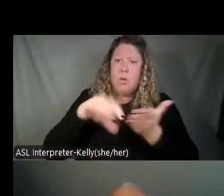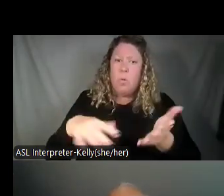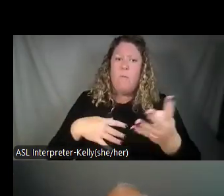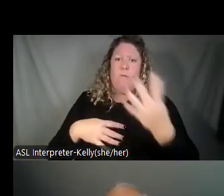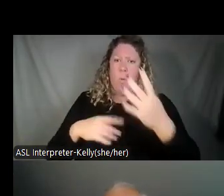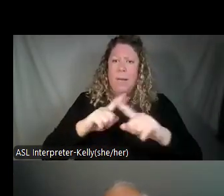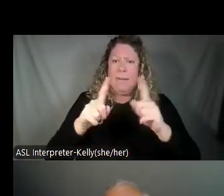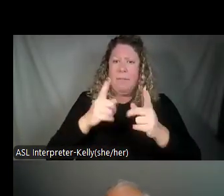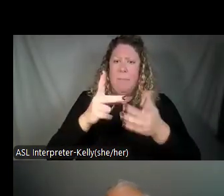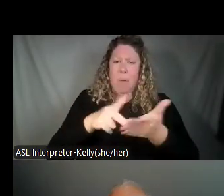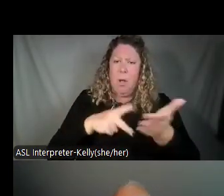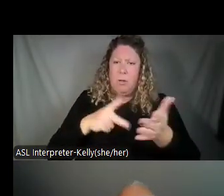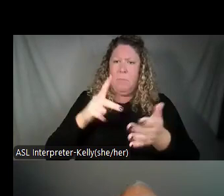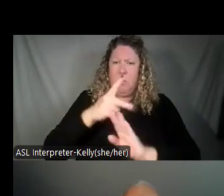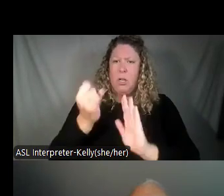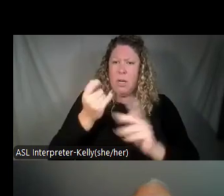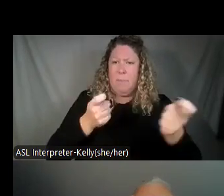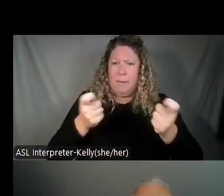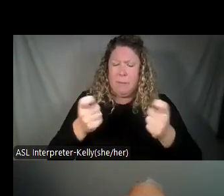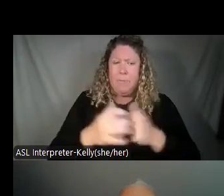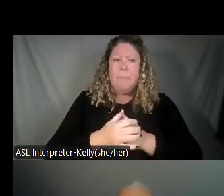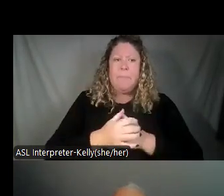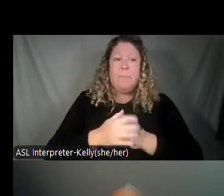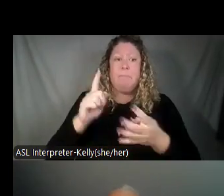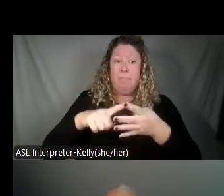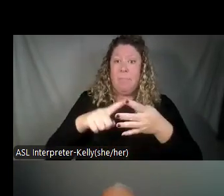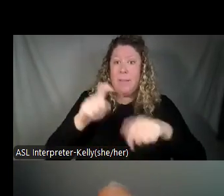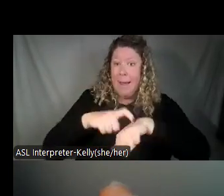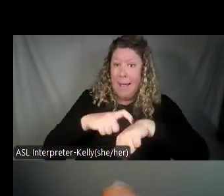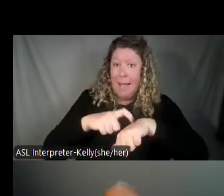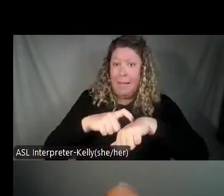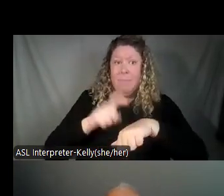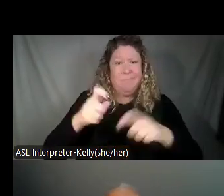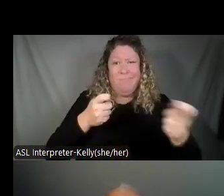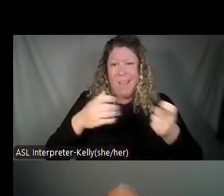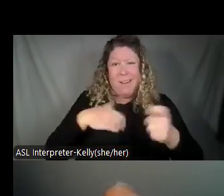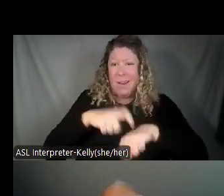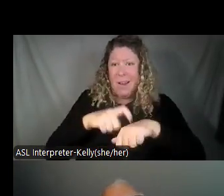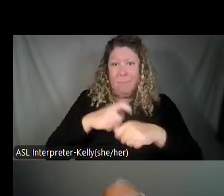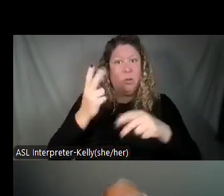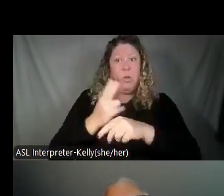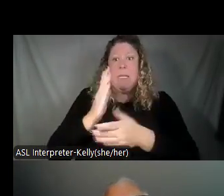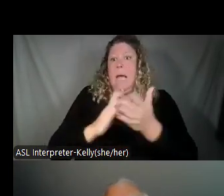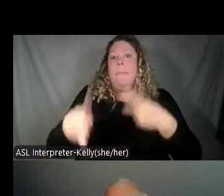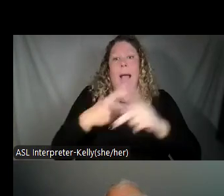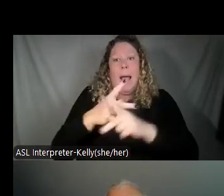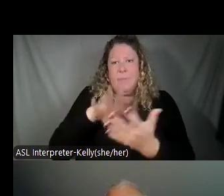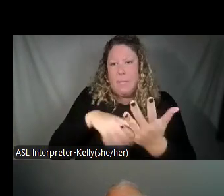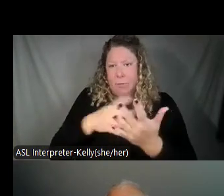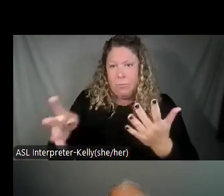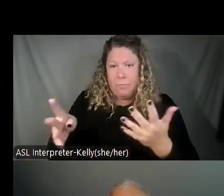management that you need to pay attention to. First is time, being able to manage your time through a schedule. The second is cost, being